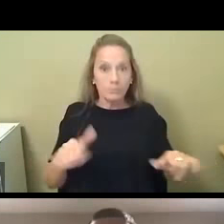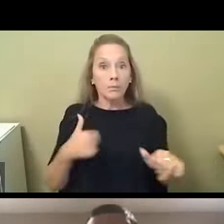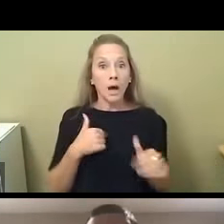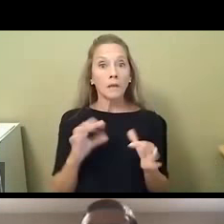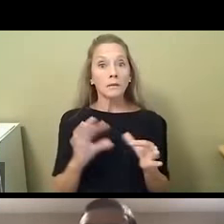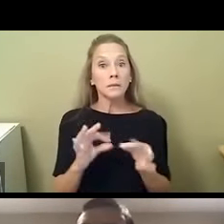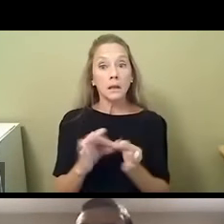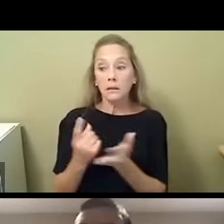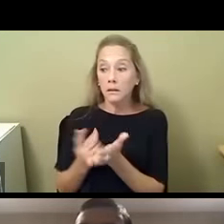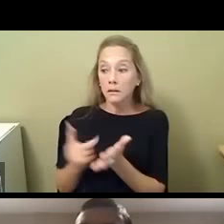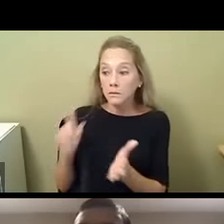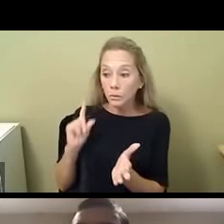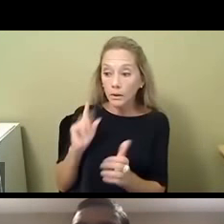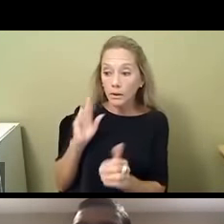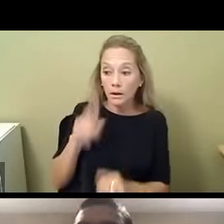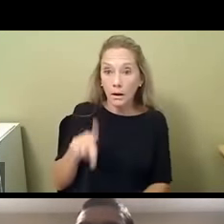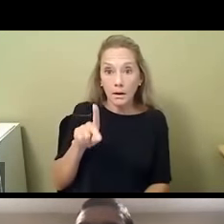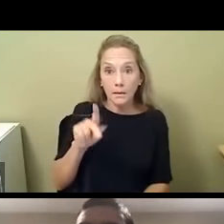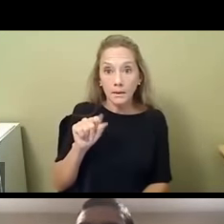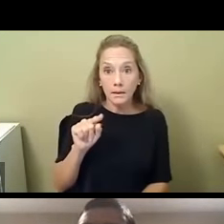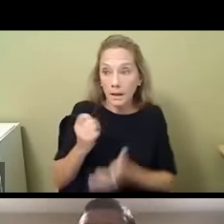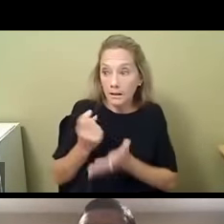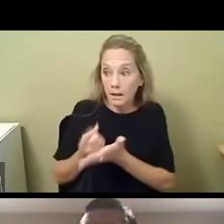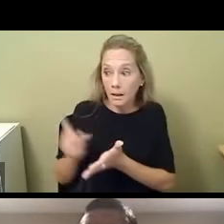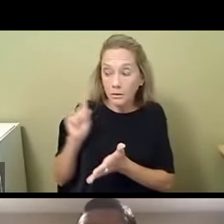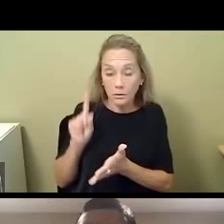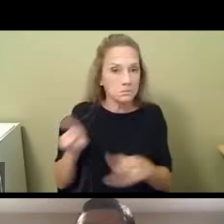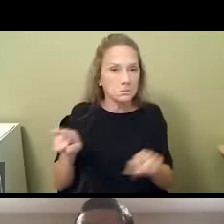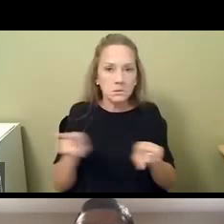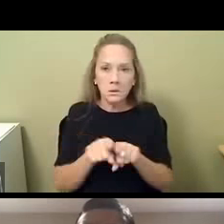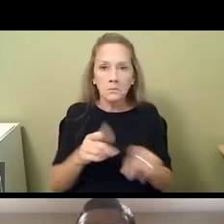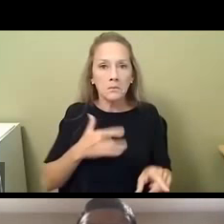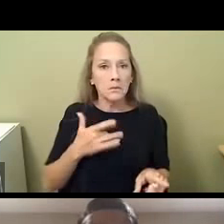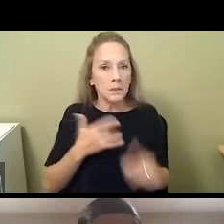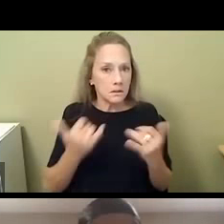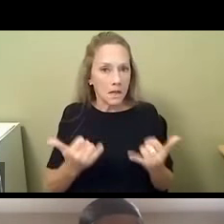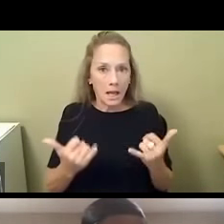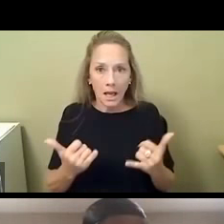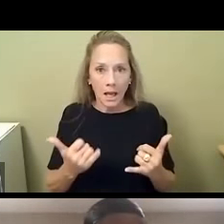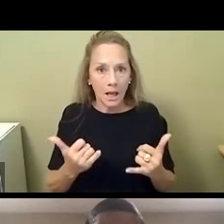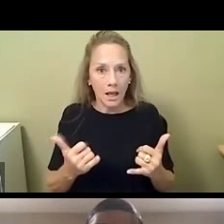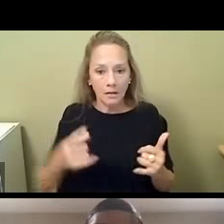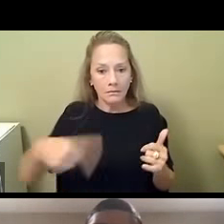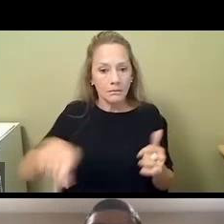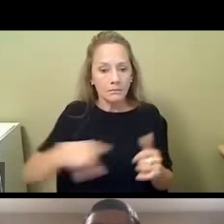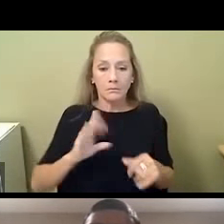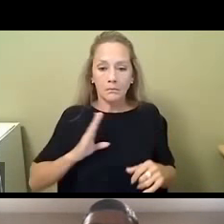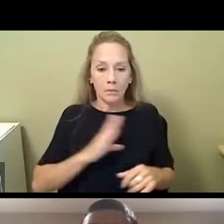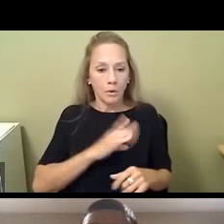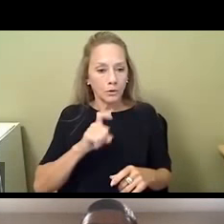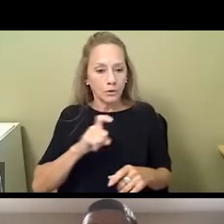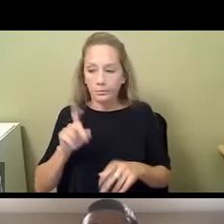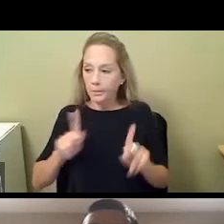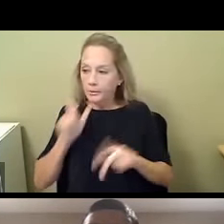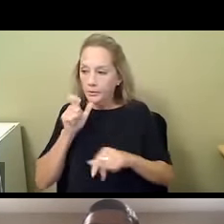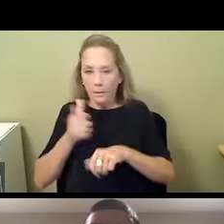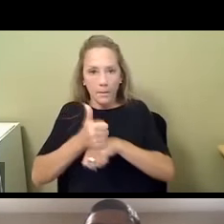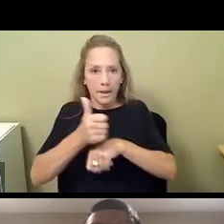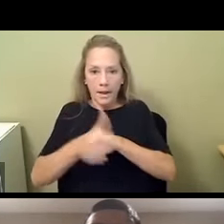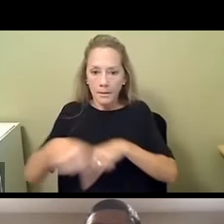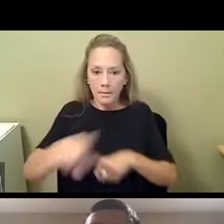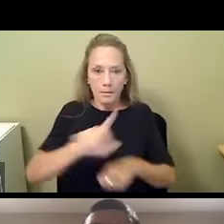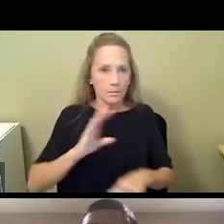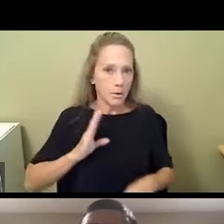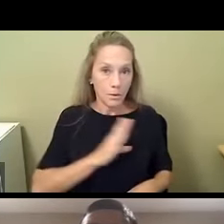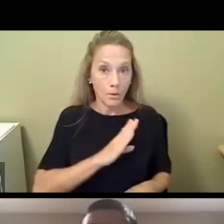what I said in my weekly update last week, it's exactly how I feel. They shouldn't be blaming you. And I'm sorry if the blame was